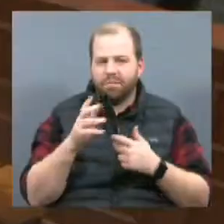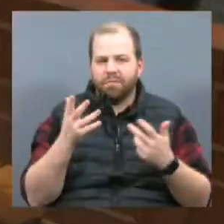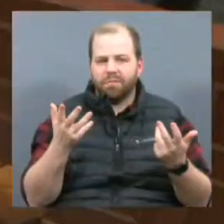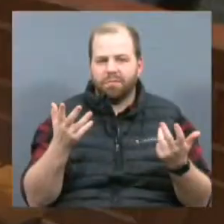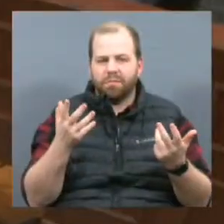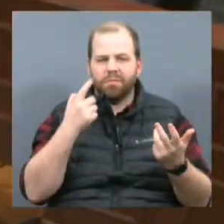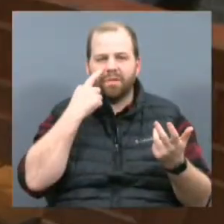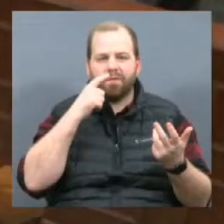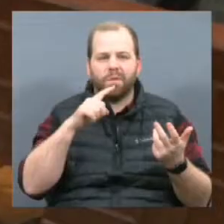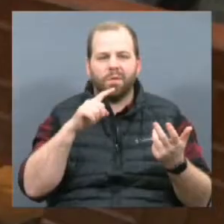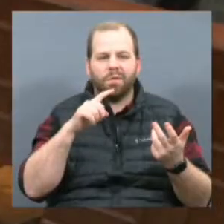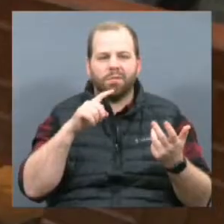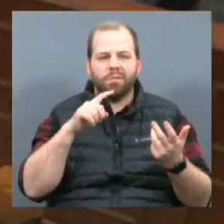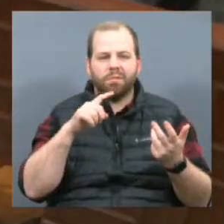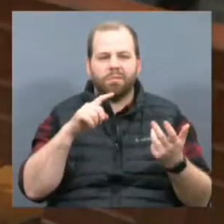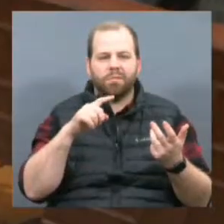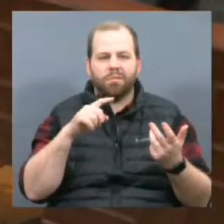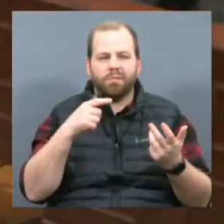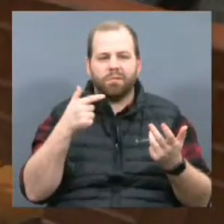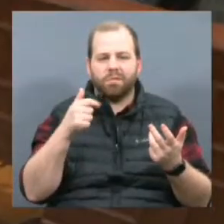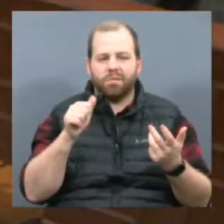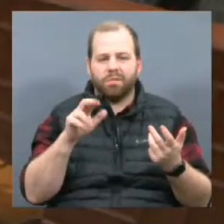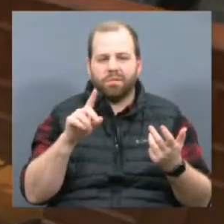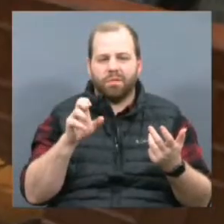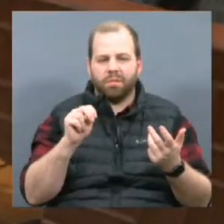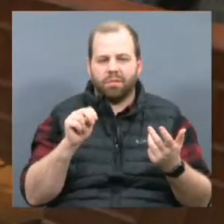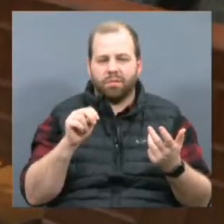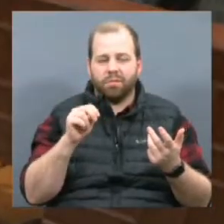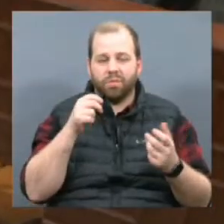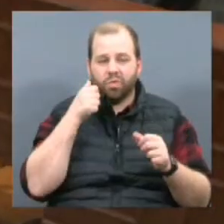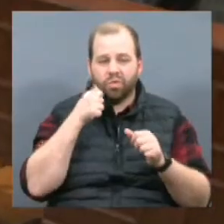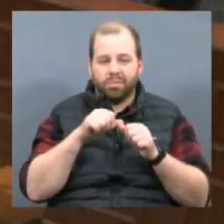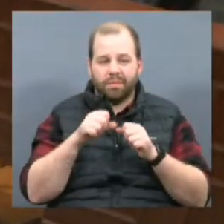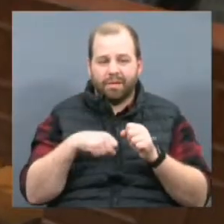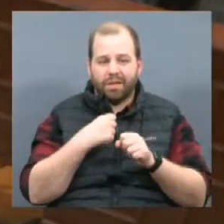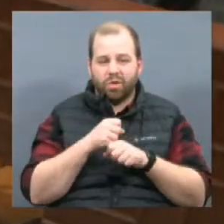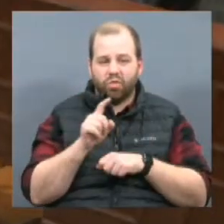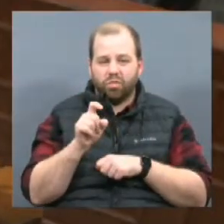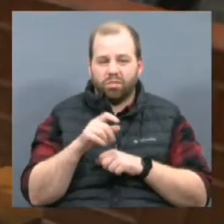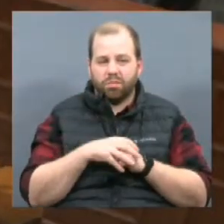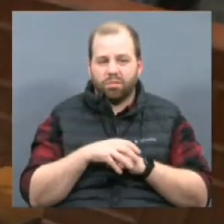The ones where the garden is? So you've owned them You know for, what year that was?